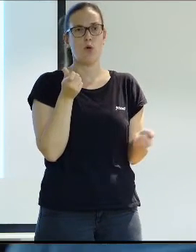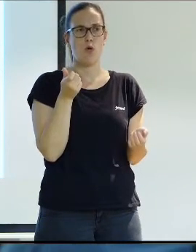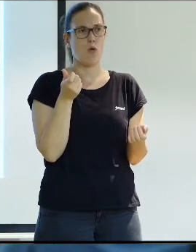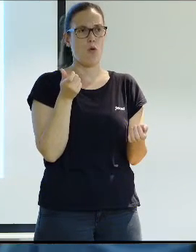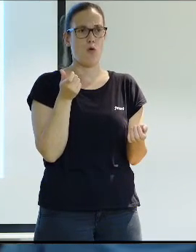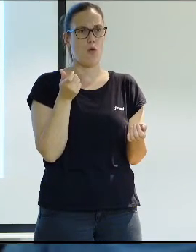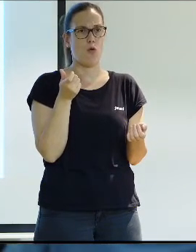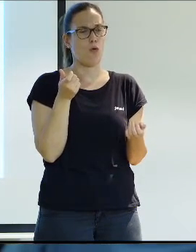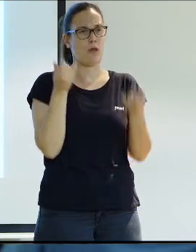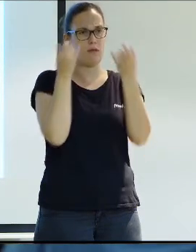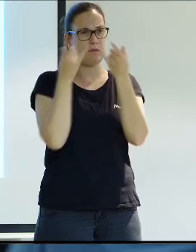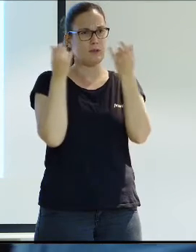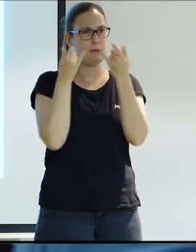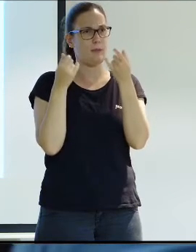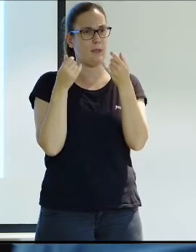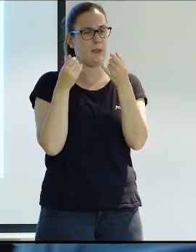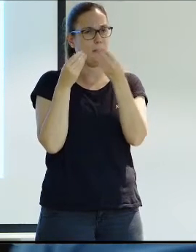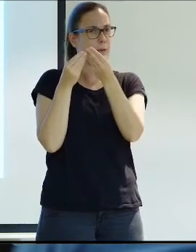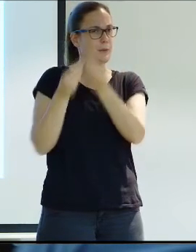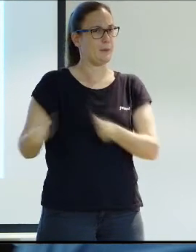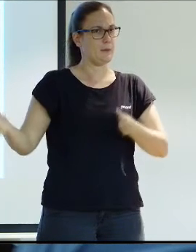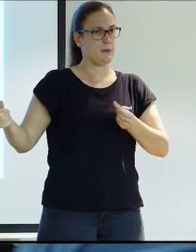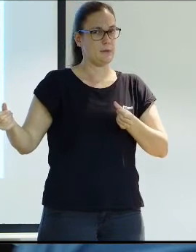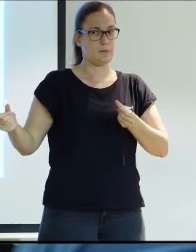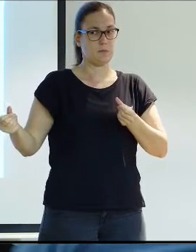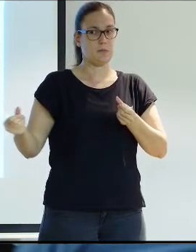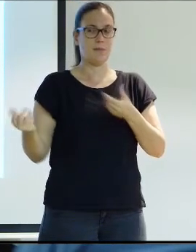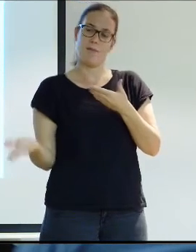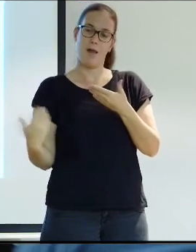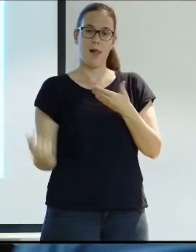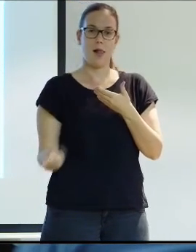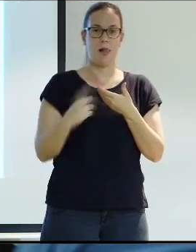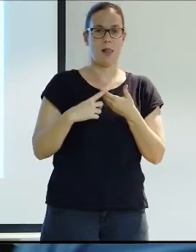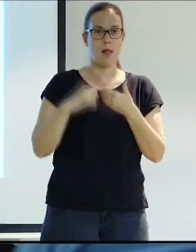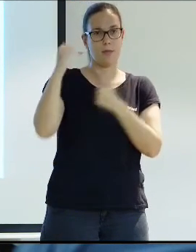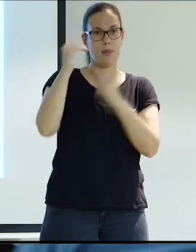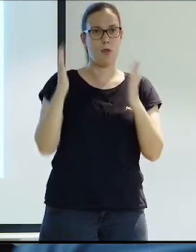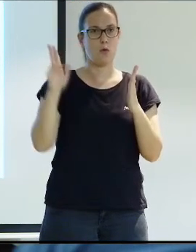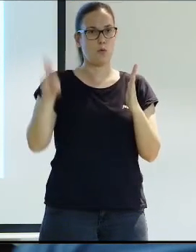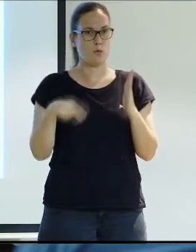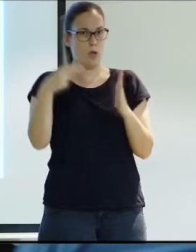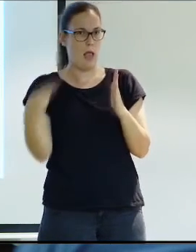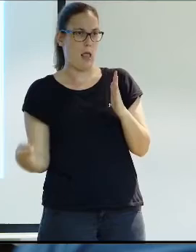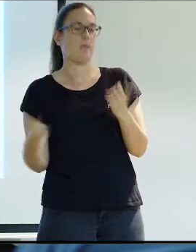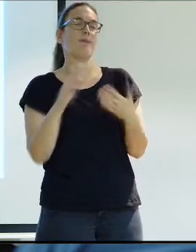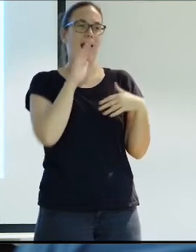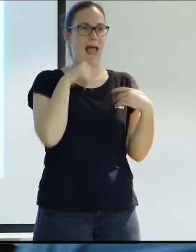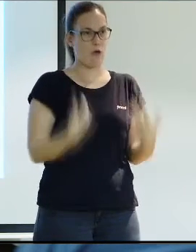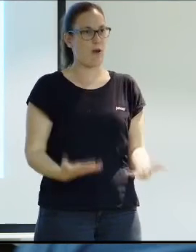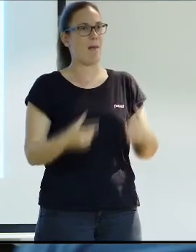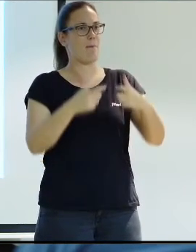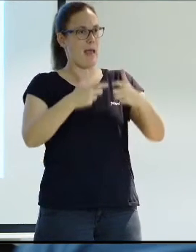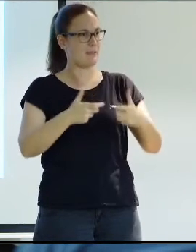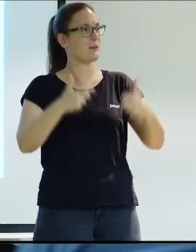women, and they were invisible. They were never even taken on board. But